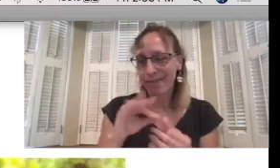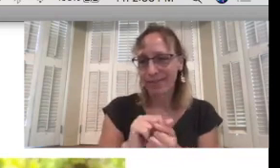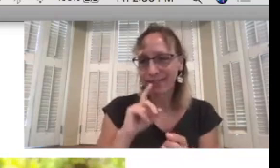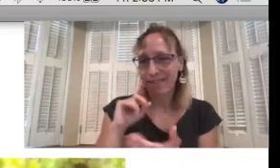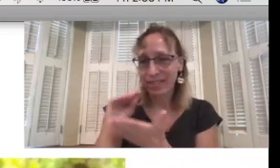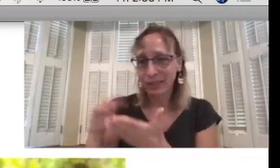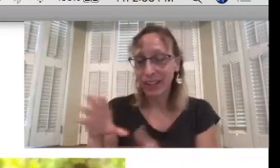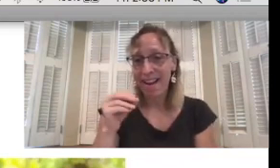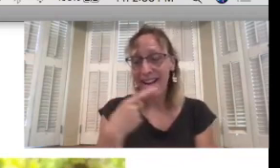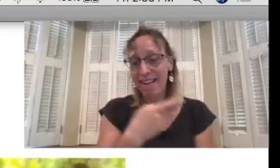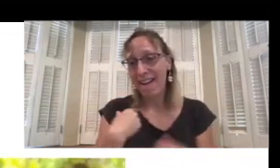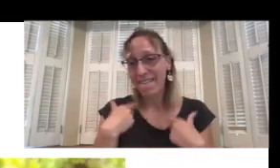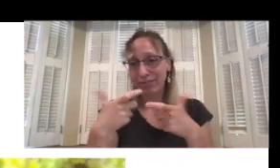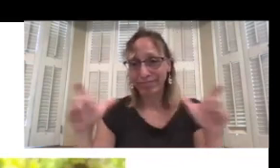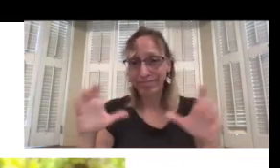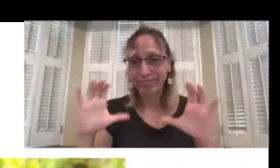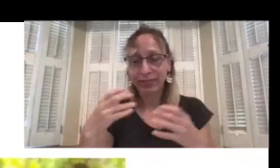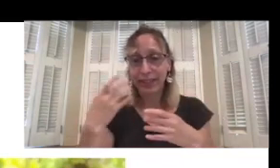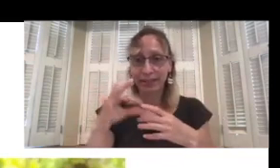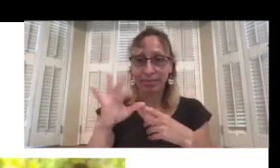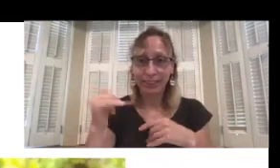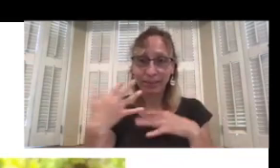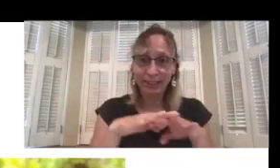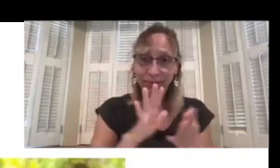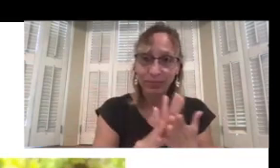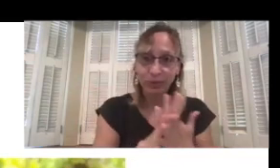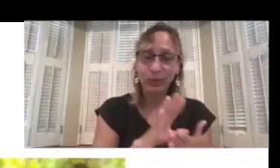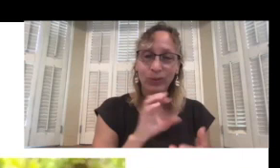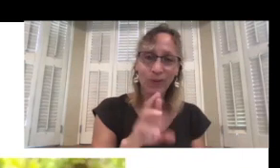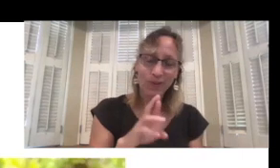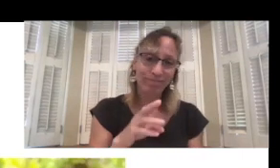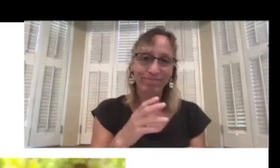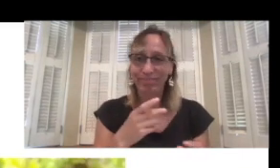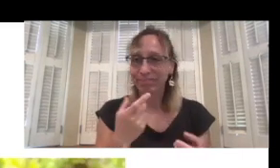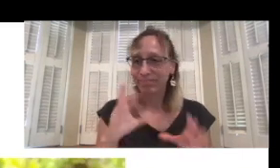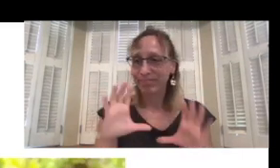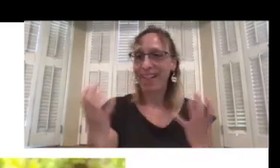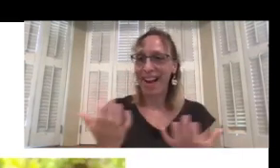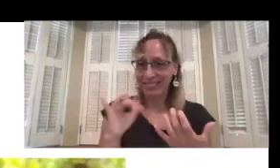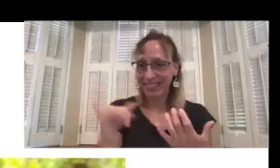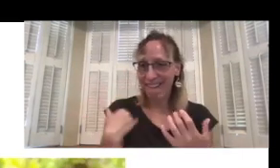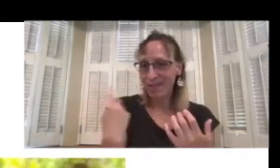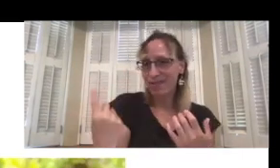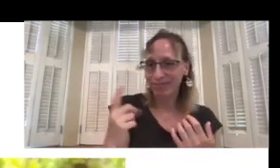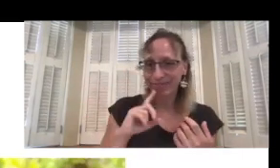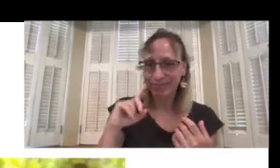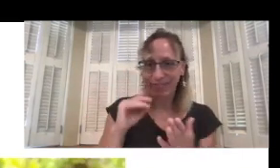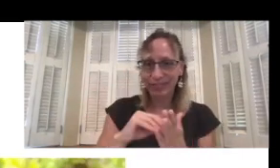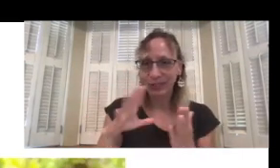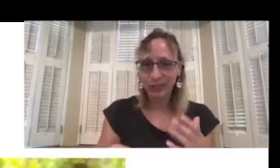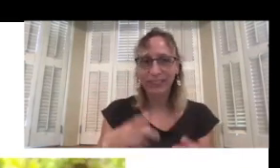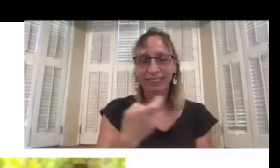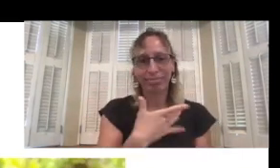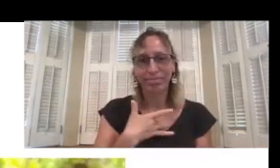many educators have assumptions about what to do with deaf students. There are so many assumptions out there, especially if students are